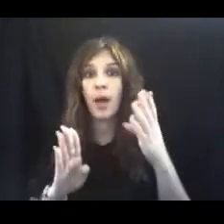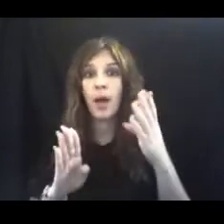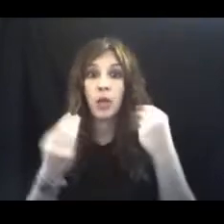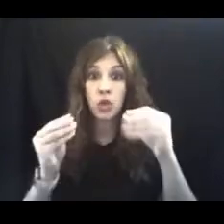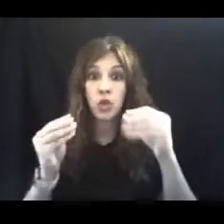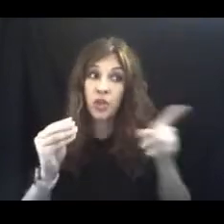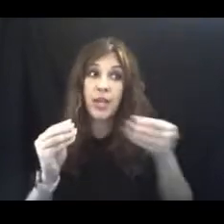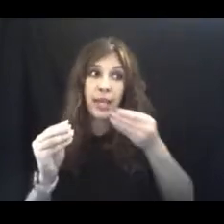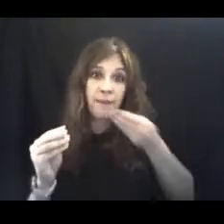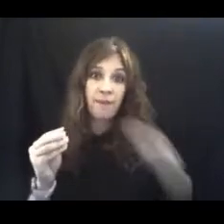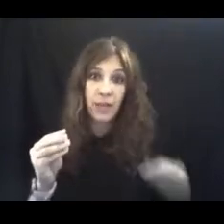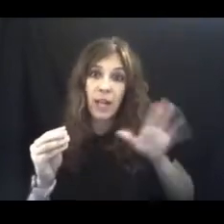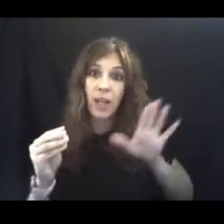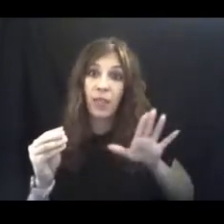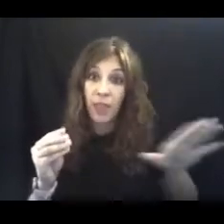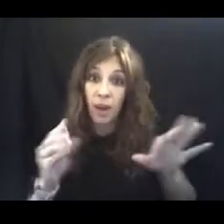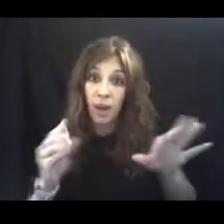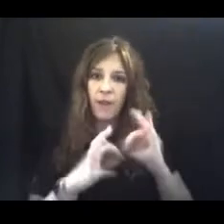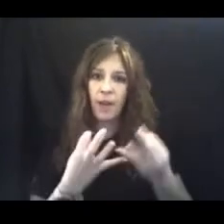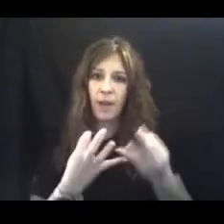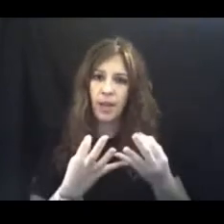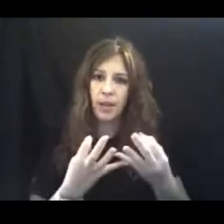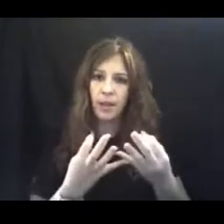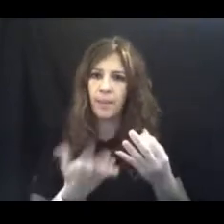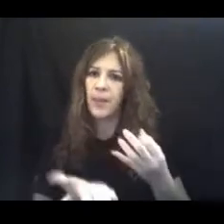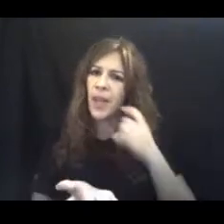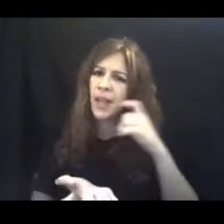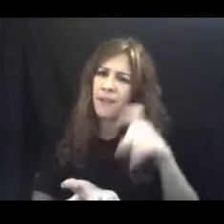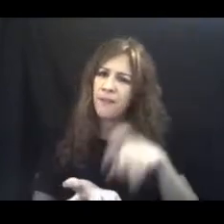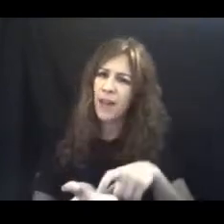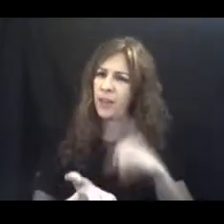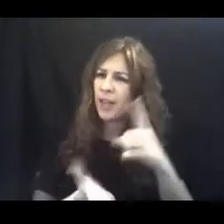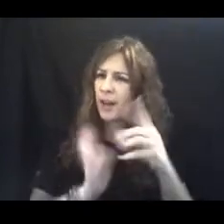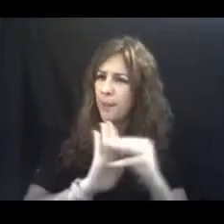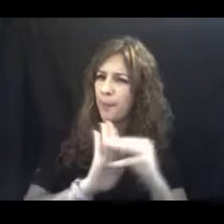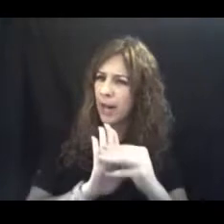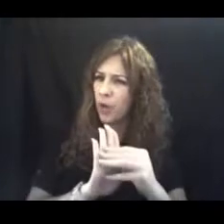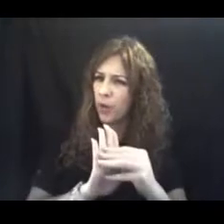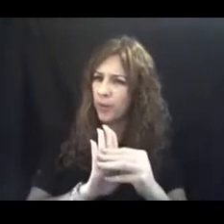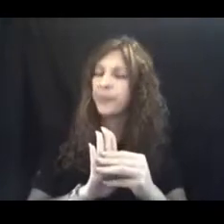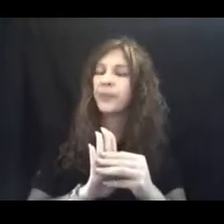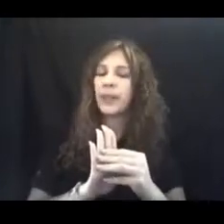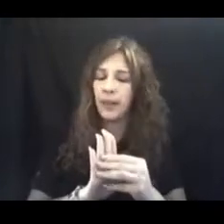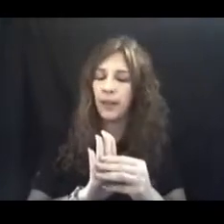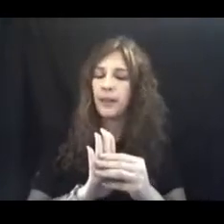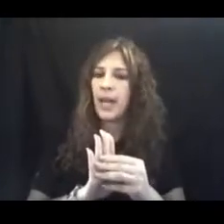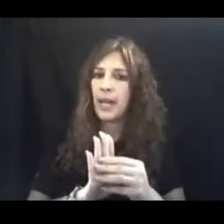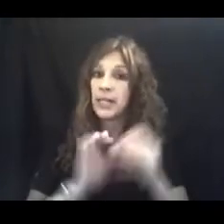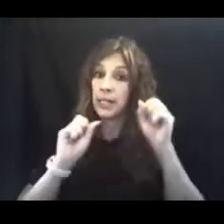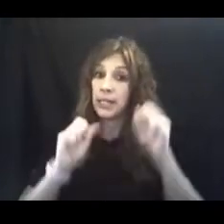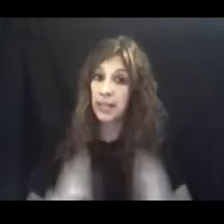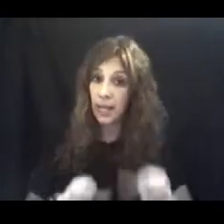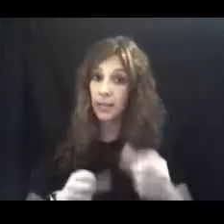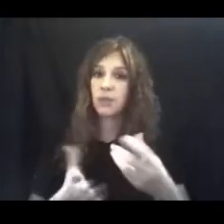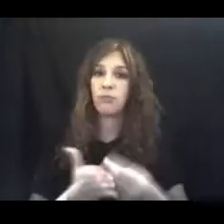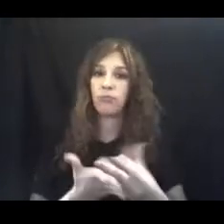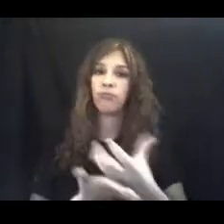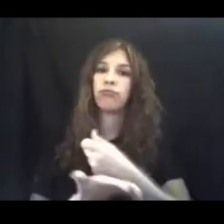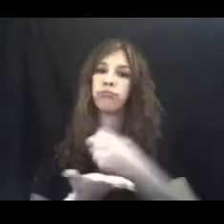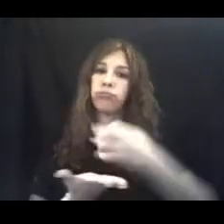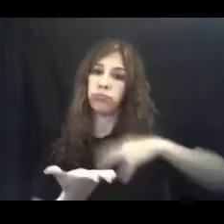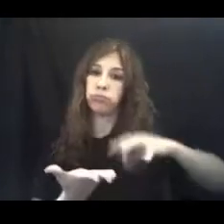And they have found out a model that can turn some profit, but it's also a model